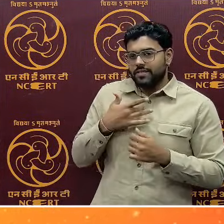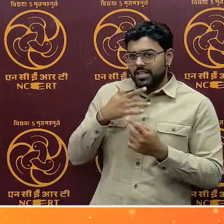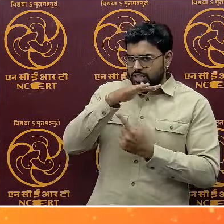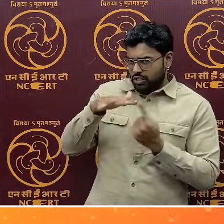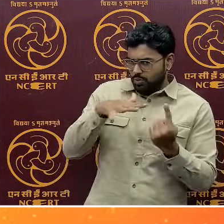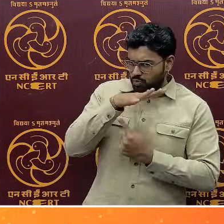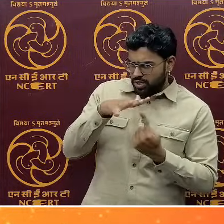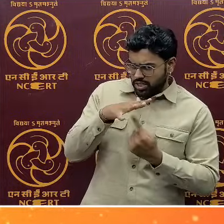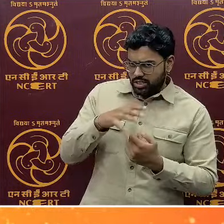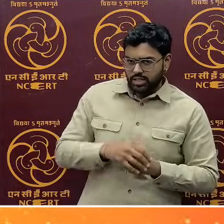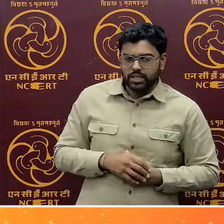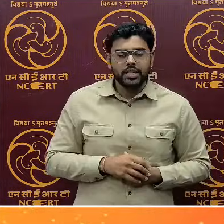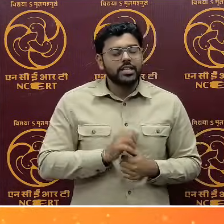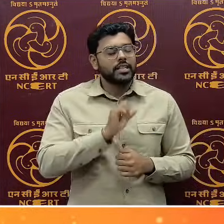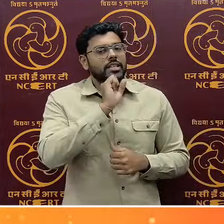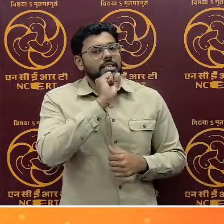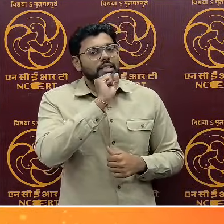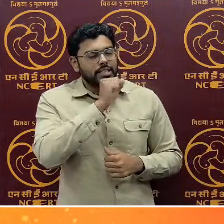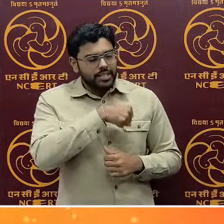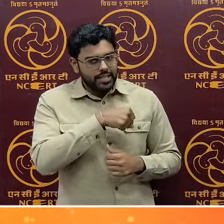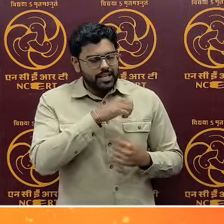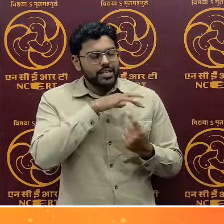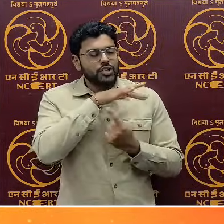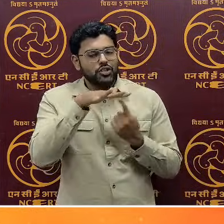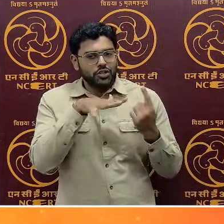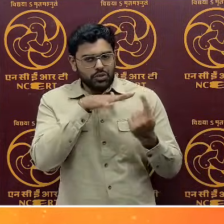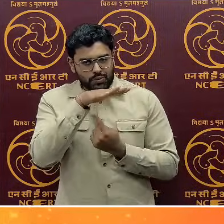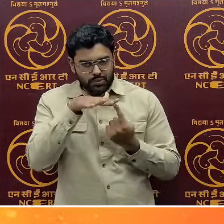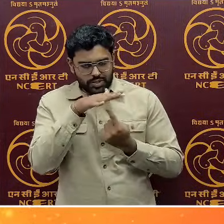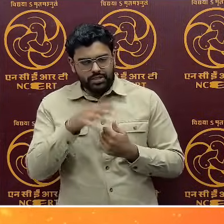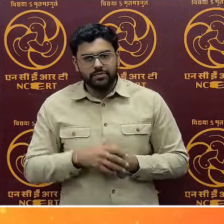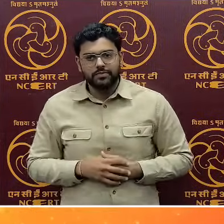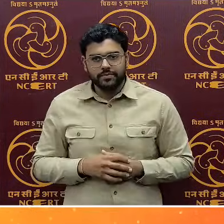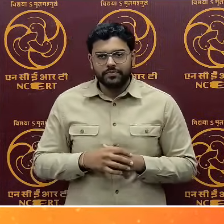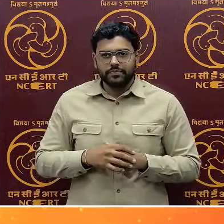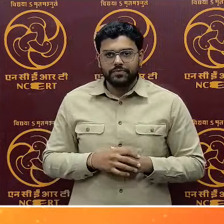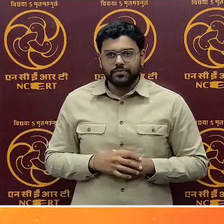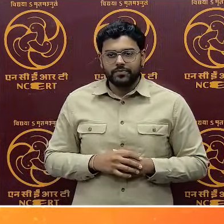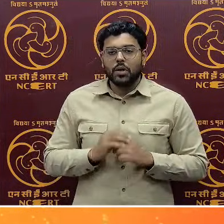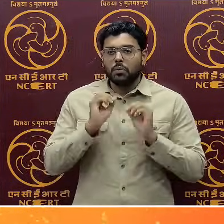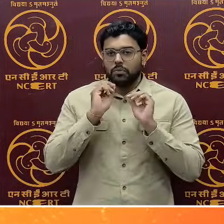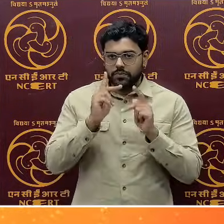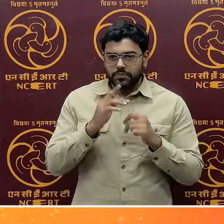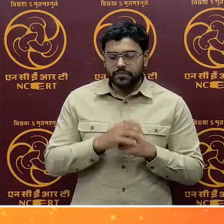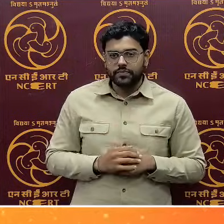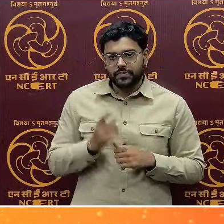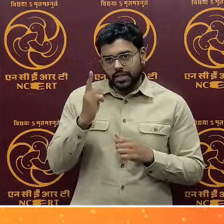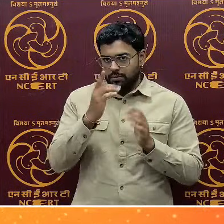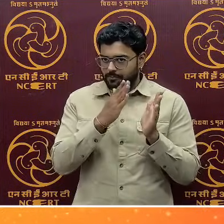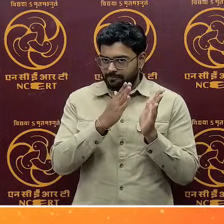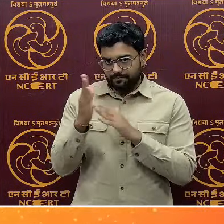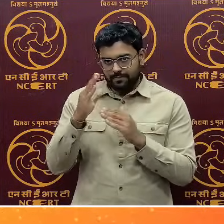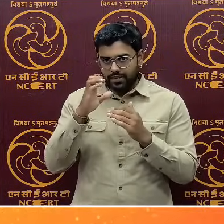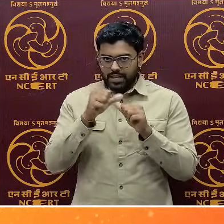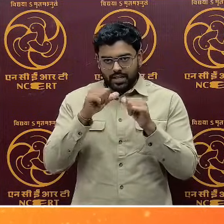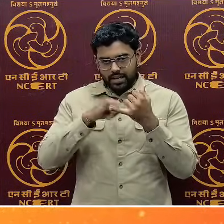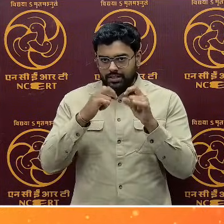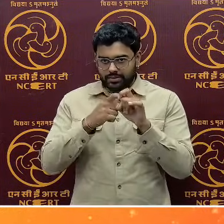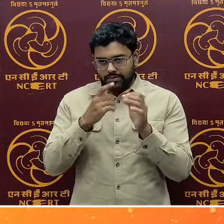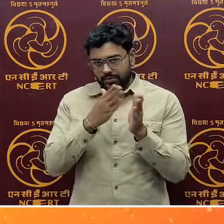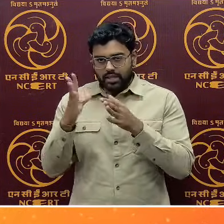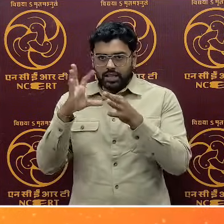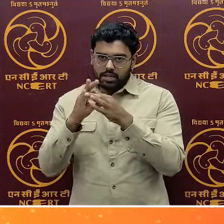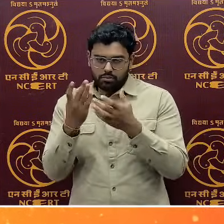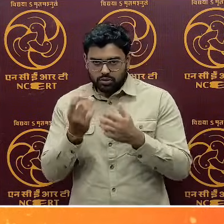situation. Yes, it seems like a situation. Yes. So this is one case which Yeah. it could refer